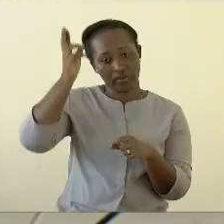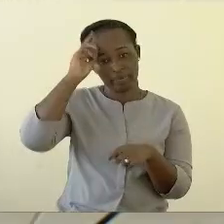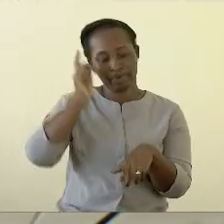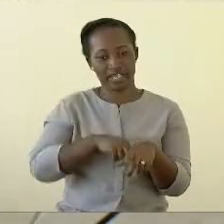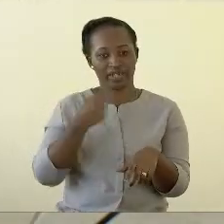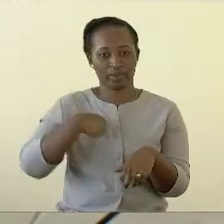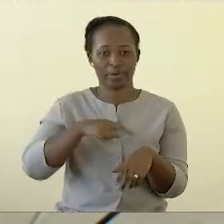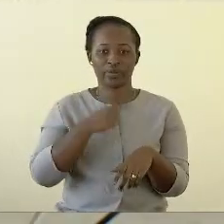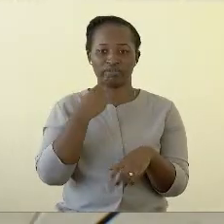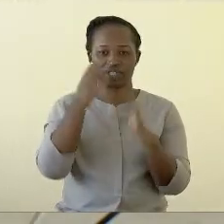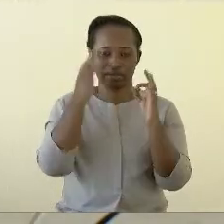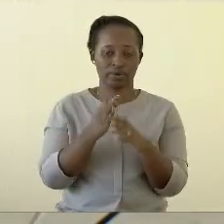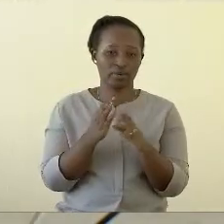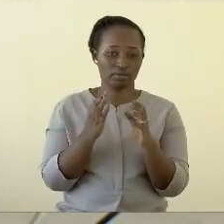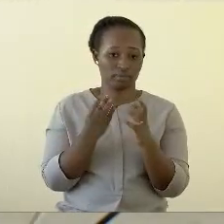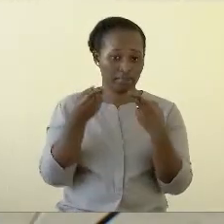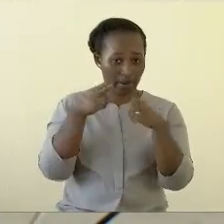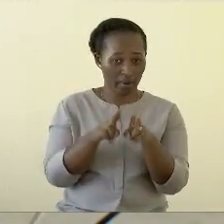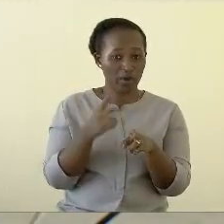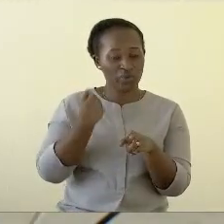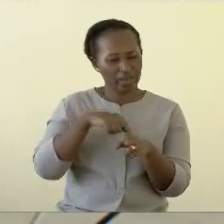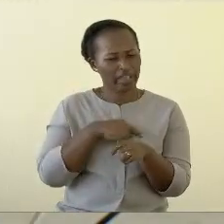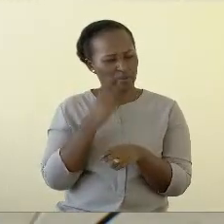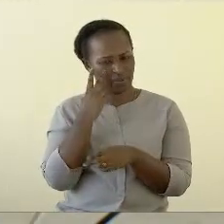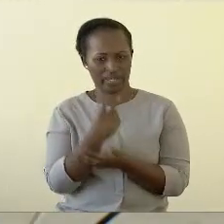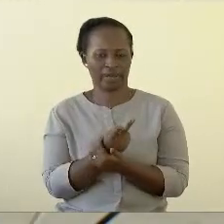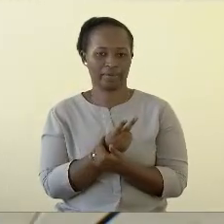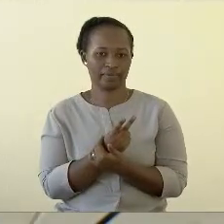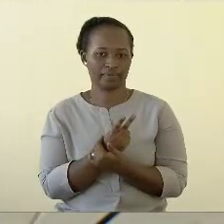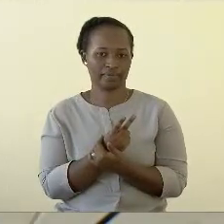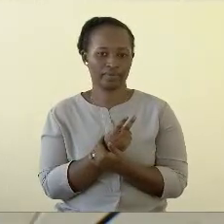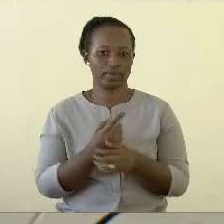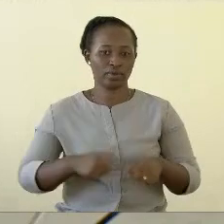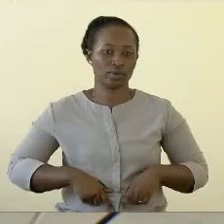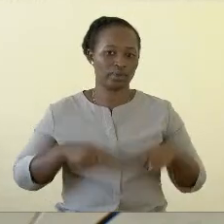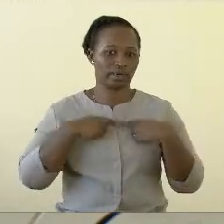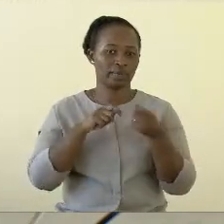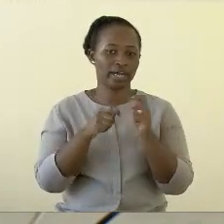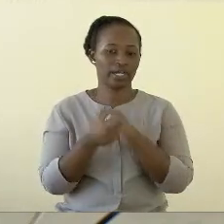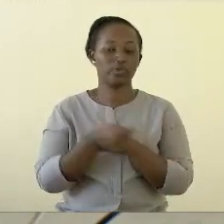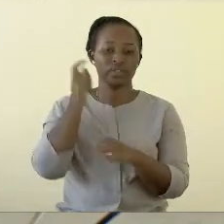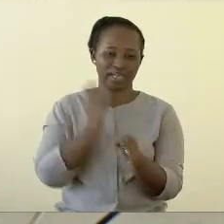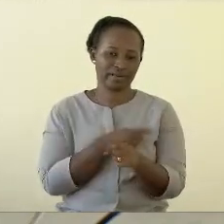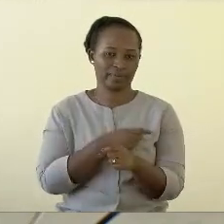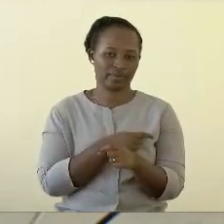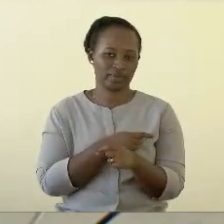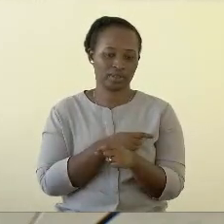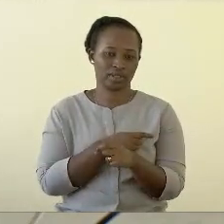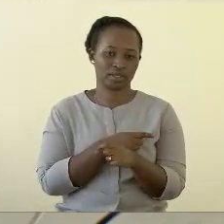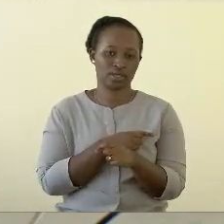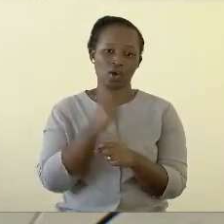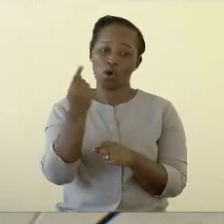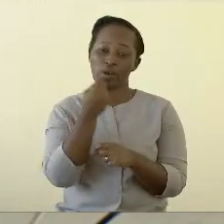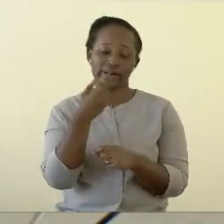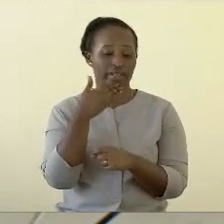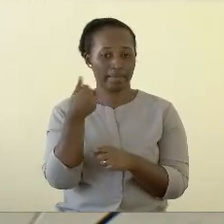of adaptive features, we are actually indirectly saying life has become so hard that only the